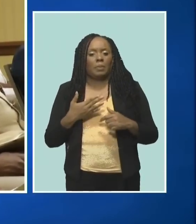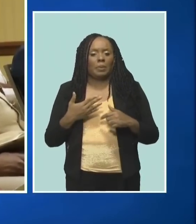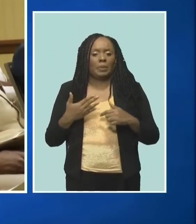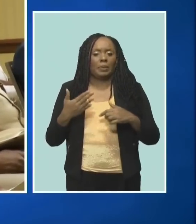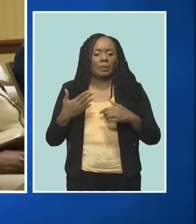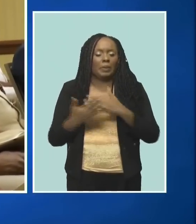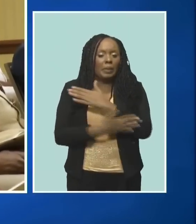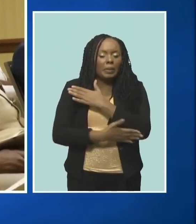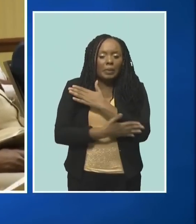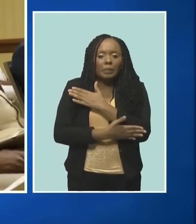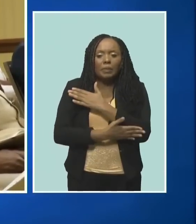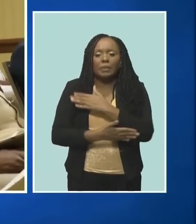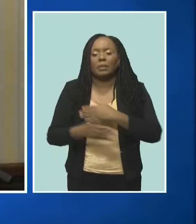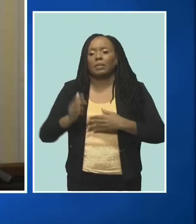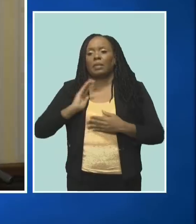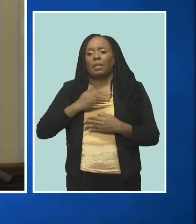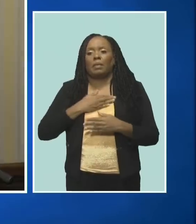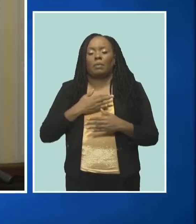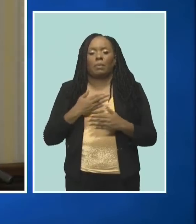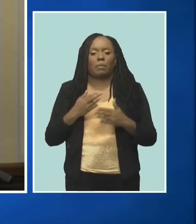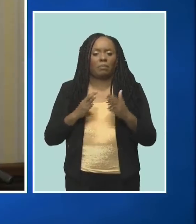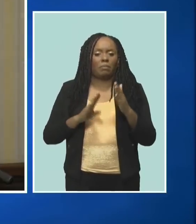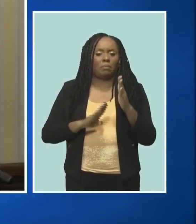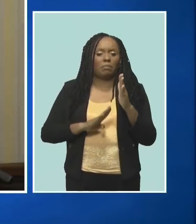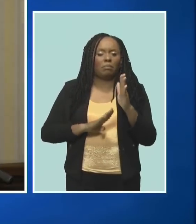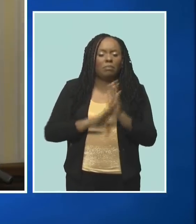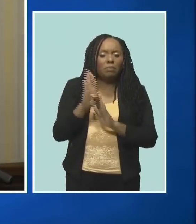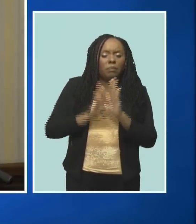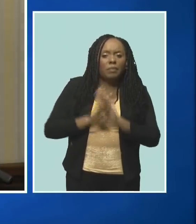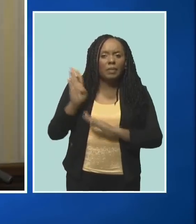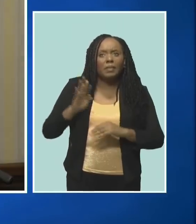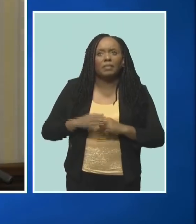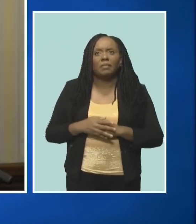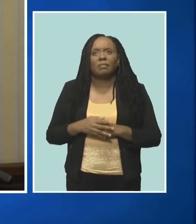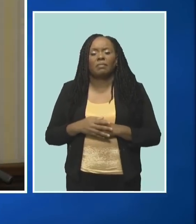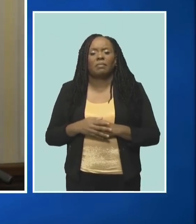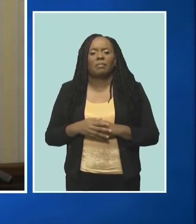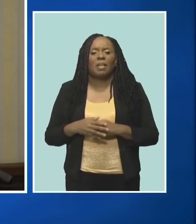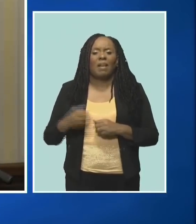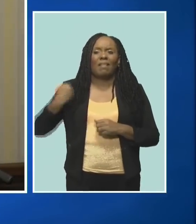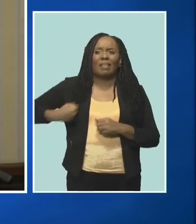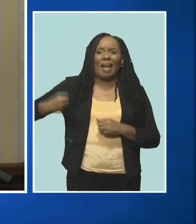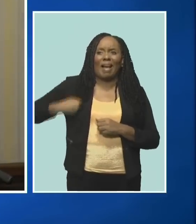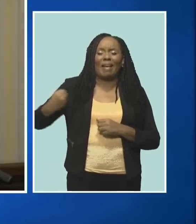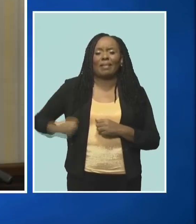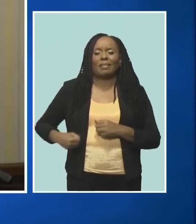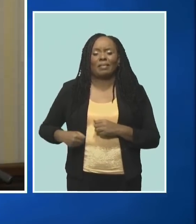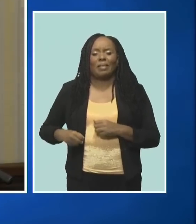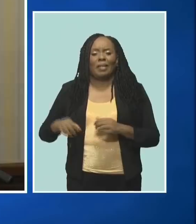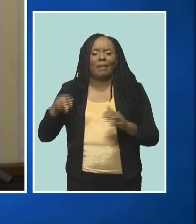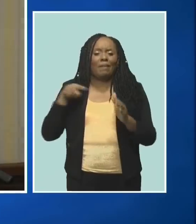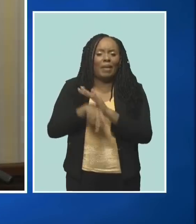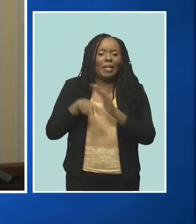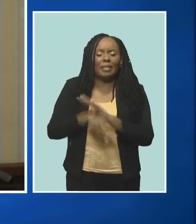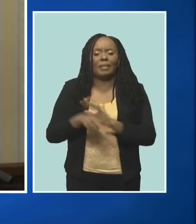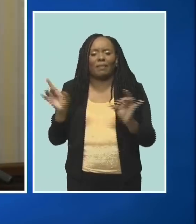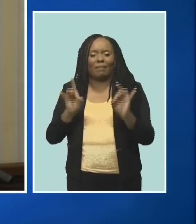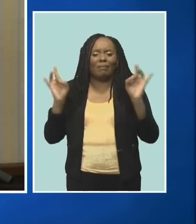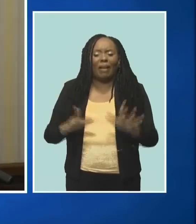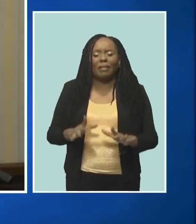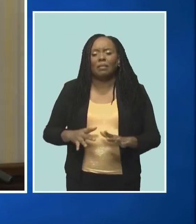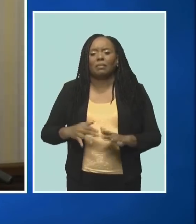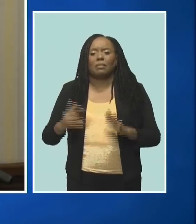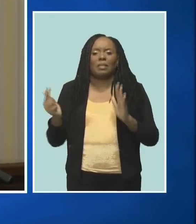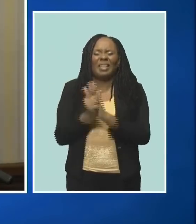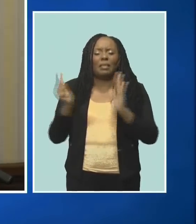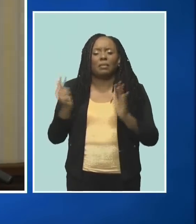our nations. The scourge of gang violence, illegal guns, and drugs and other negative influences which